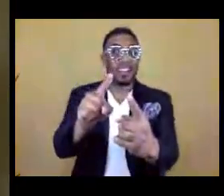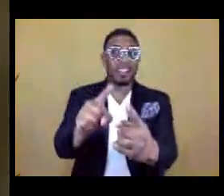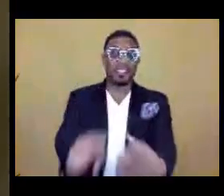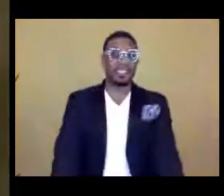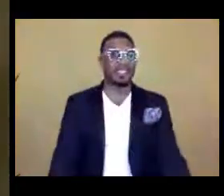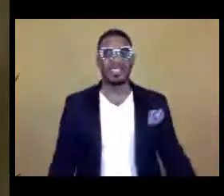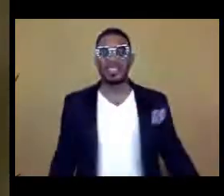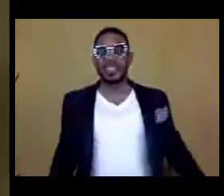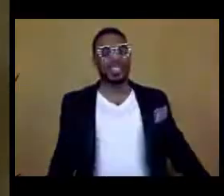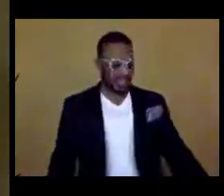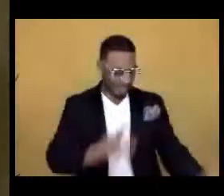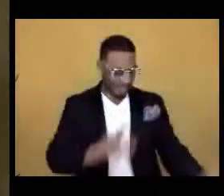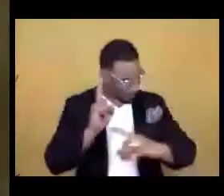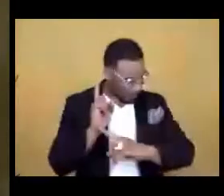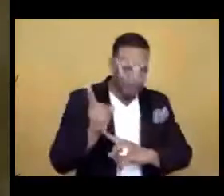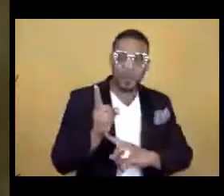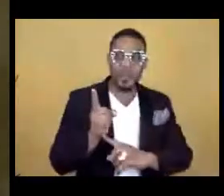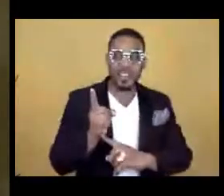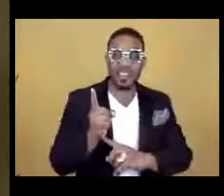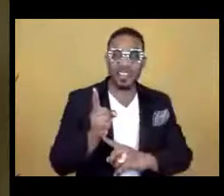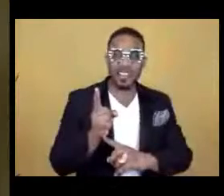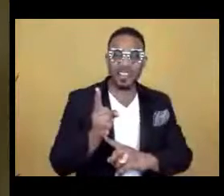last. This is the moment